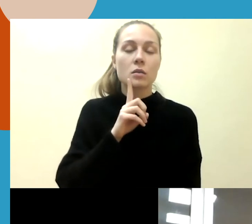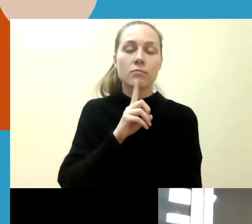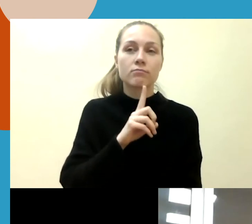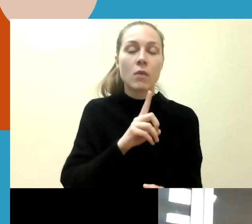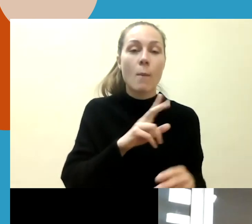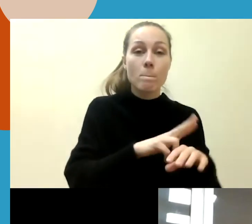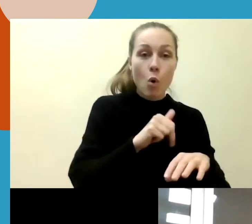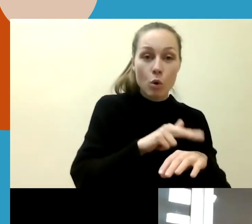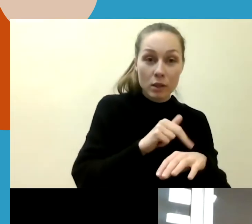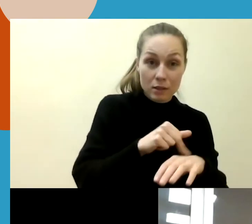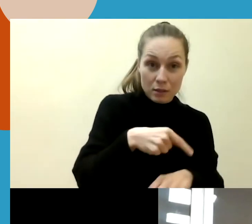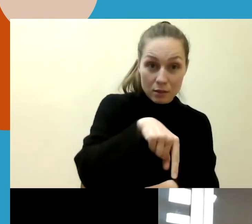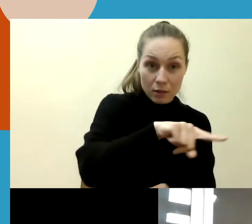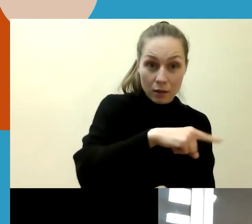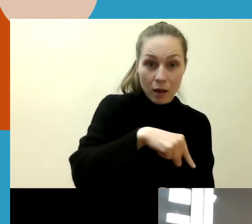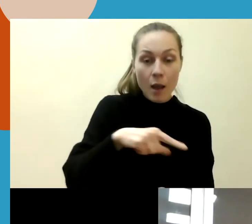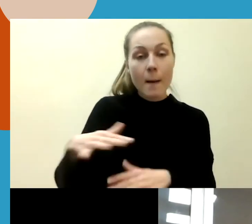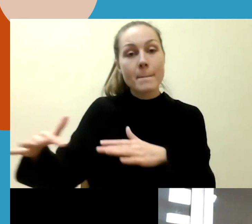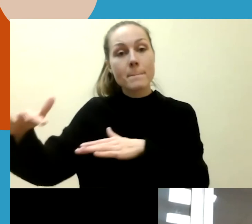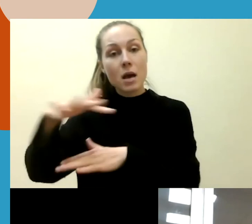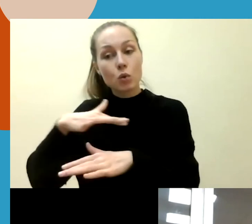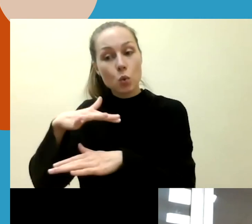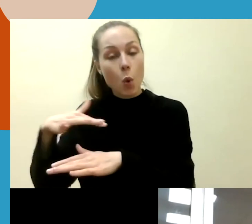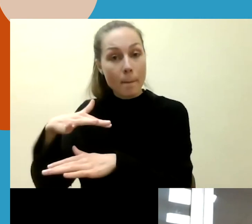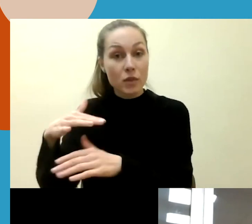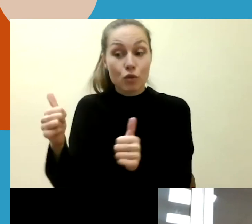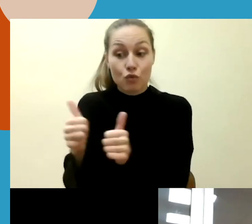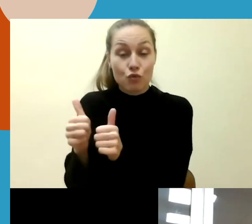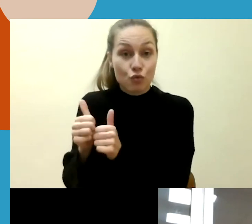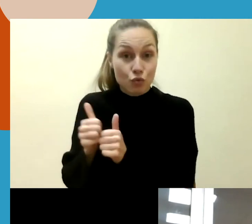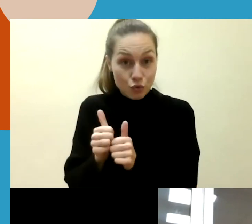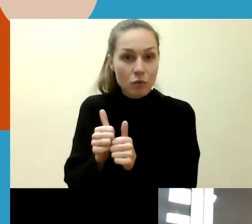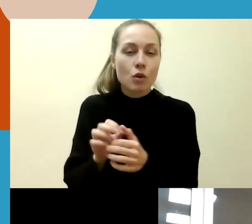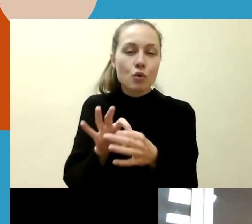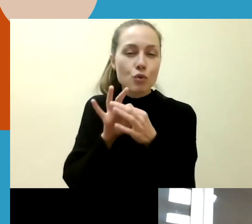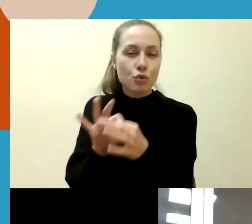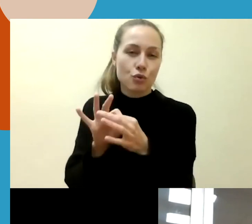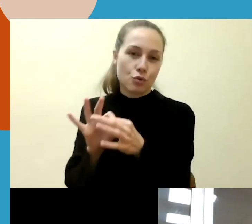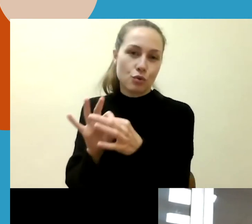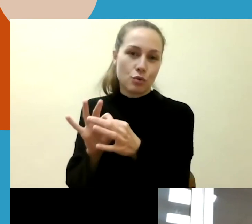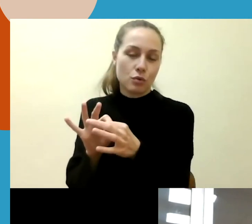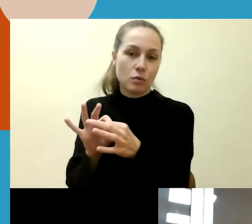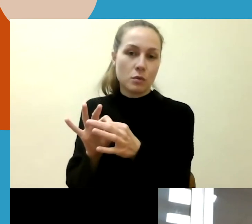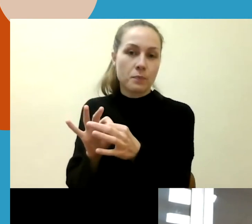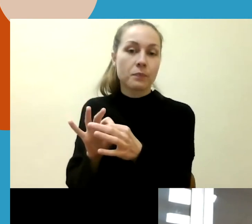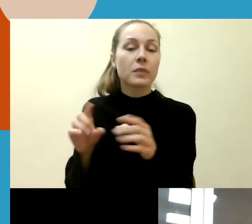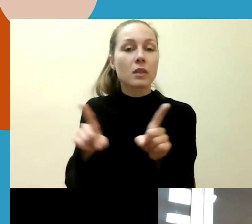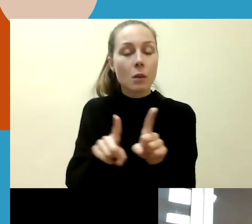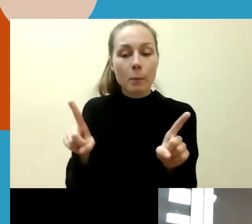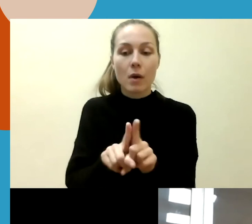Well, we are always aiming at establishing the best